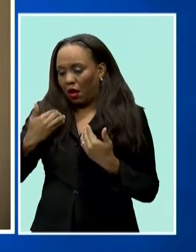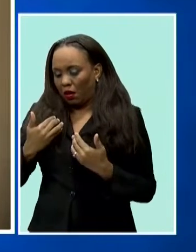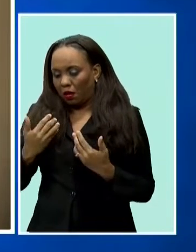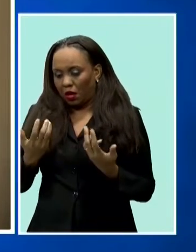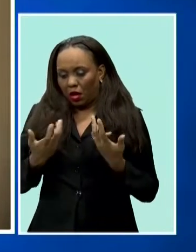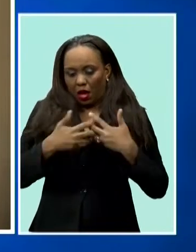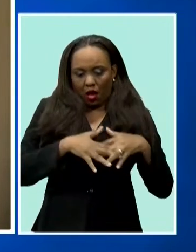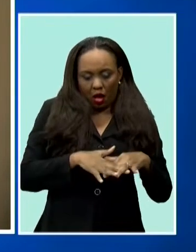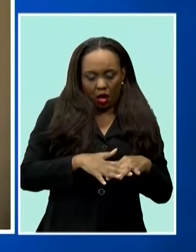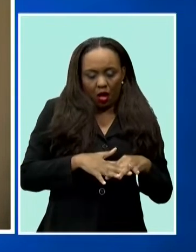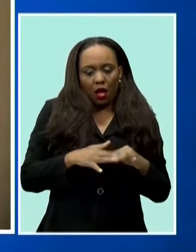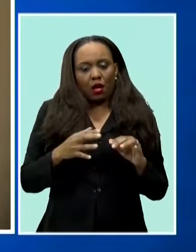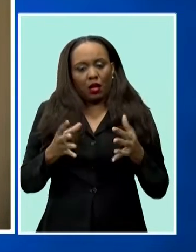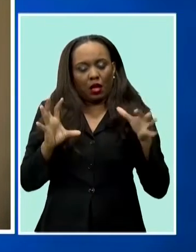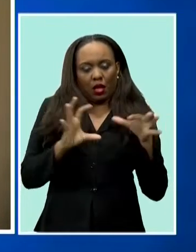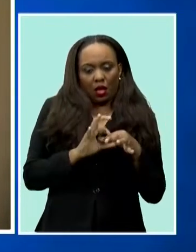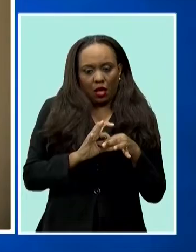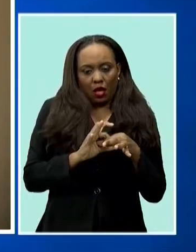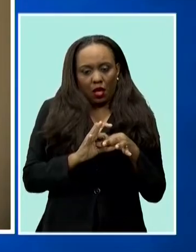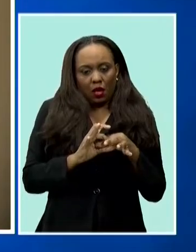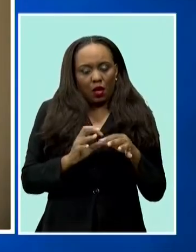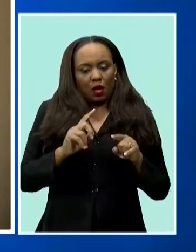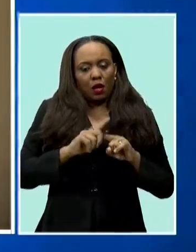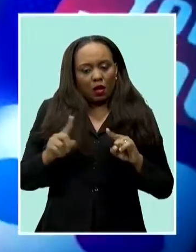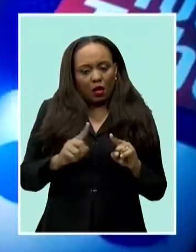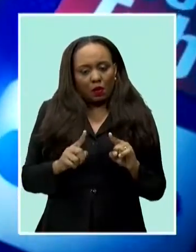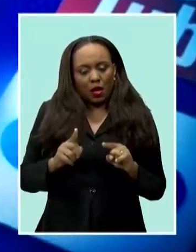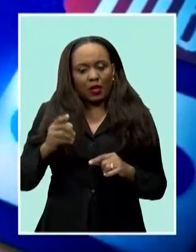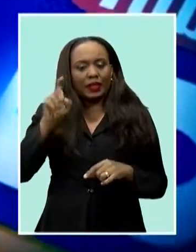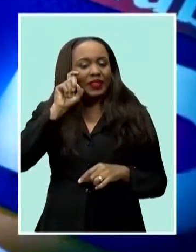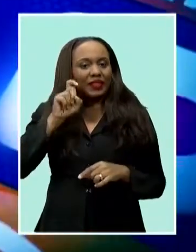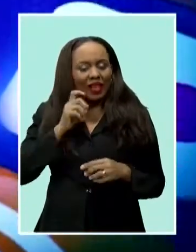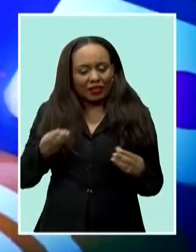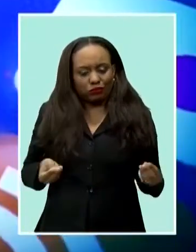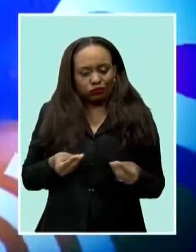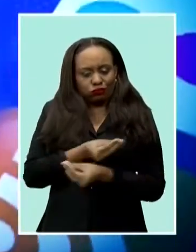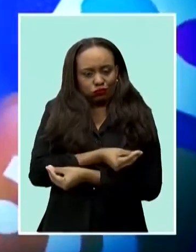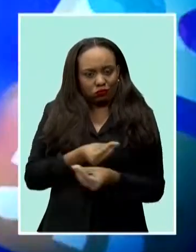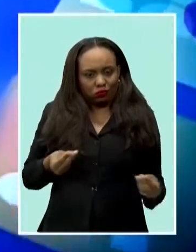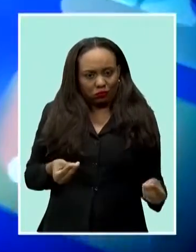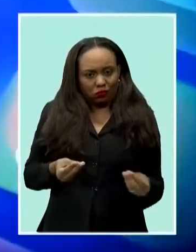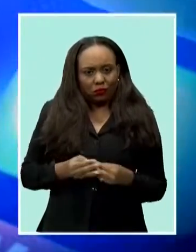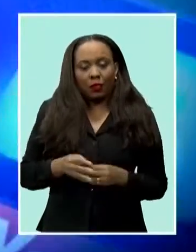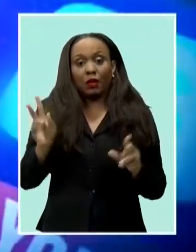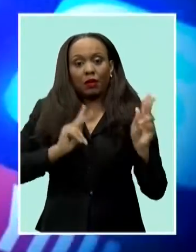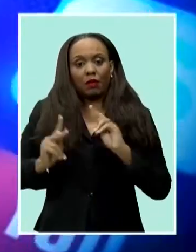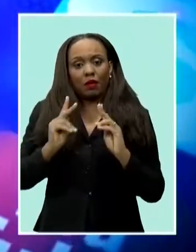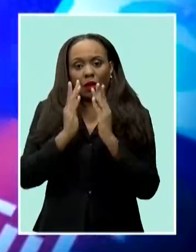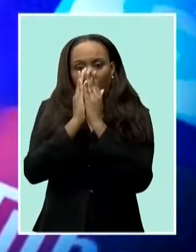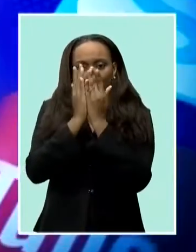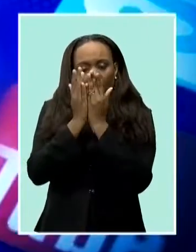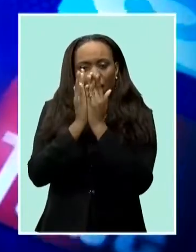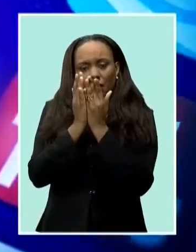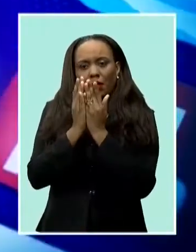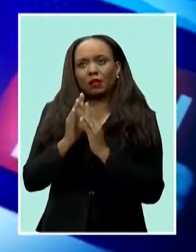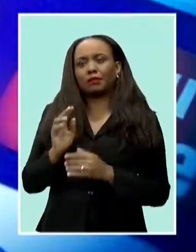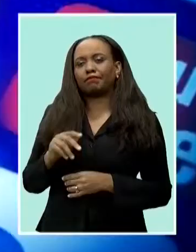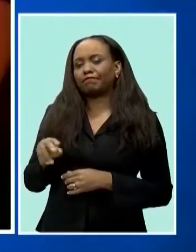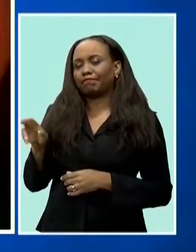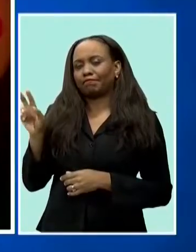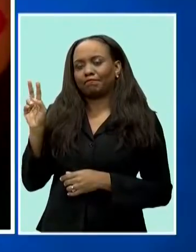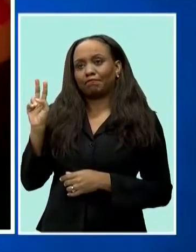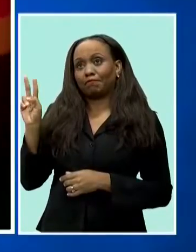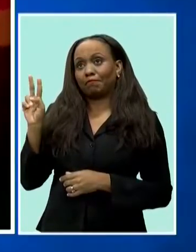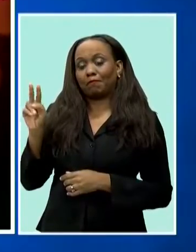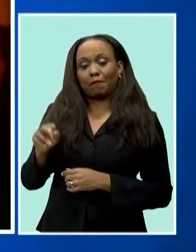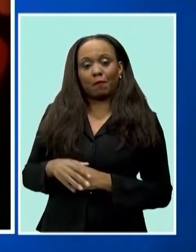Yeah. Hence the term sugar daddies. And of course, people on Facebook have been having their say. Larita